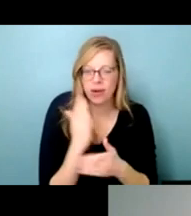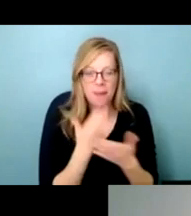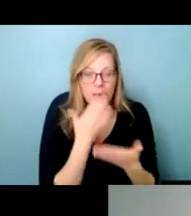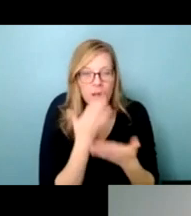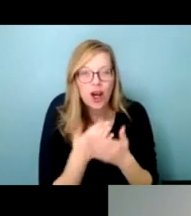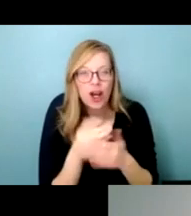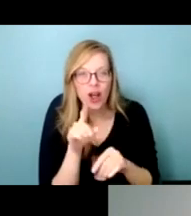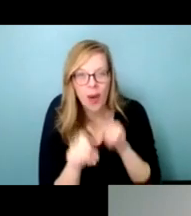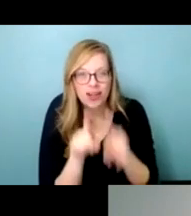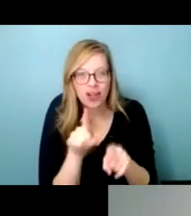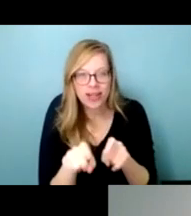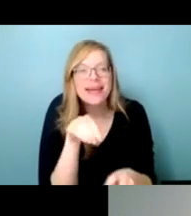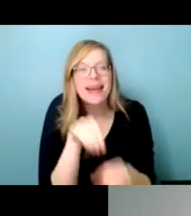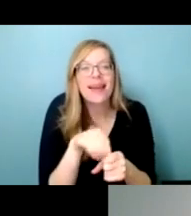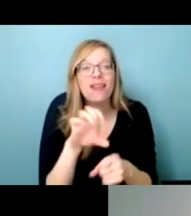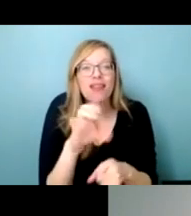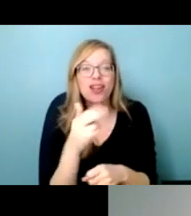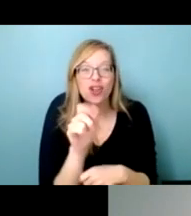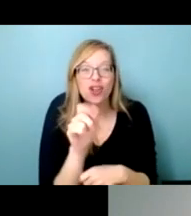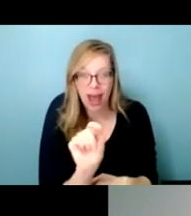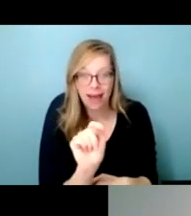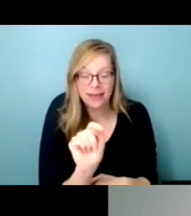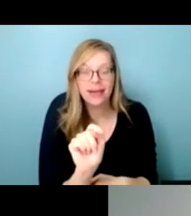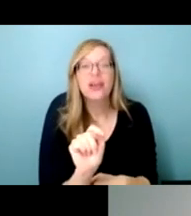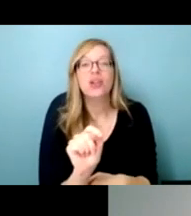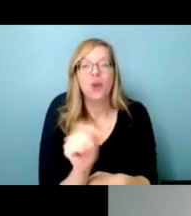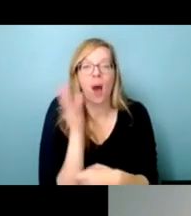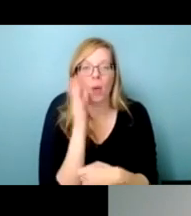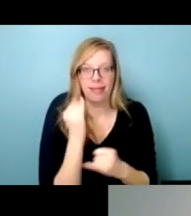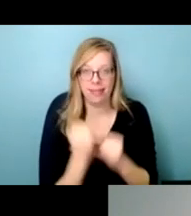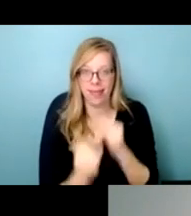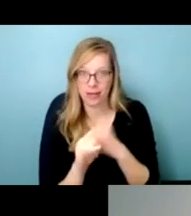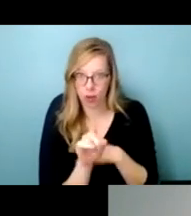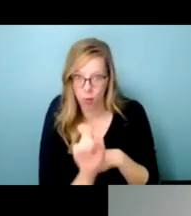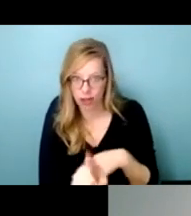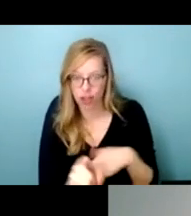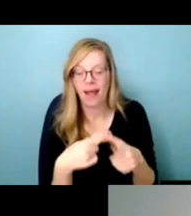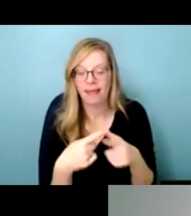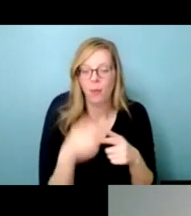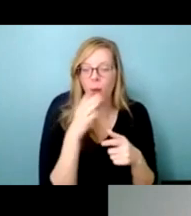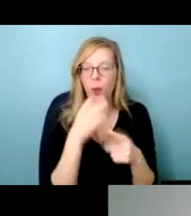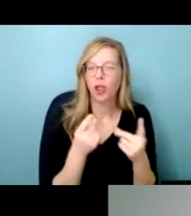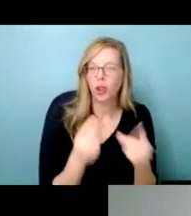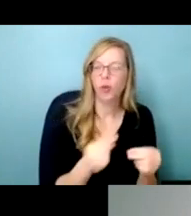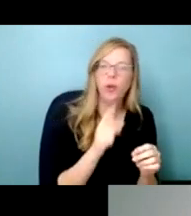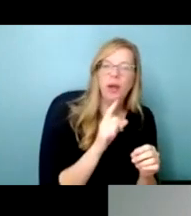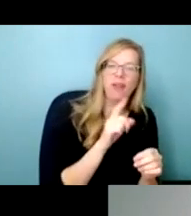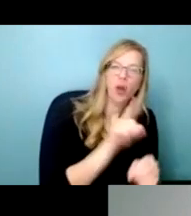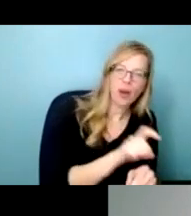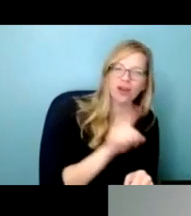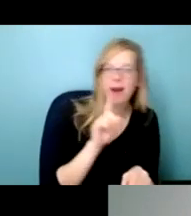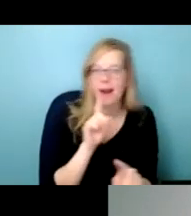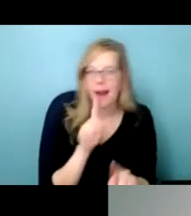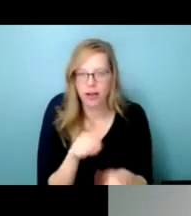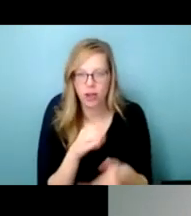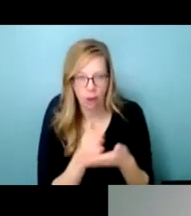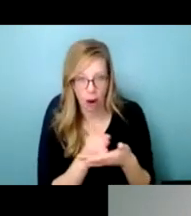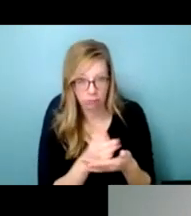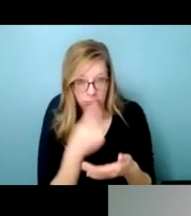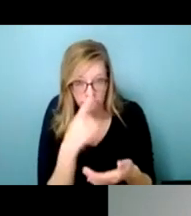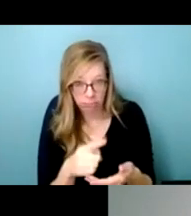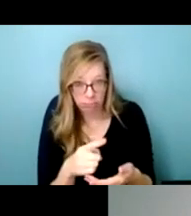chat. So I'll ask my last question, and then I'll jump right into the Q&A if everyone's okay with that.